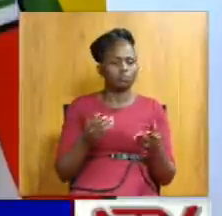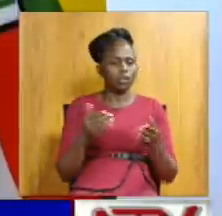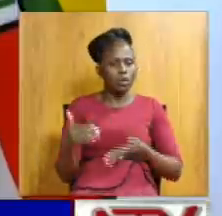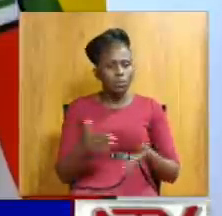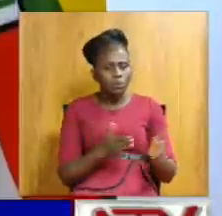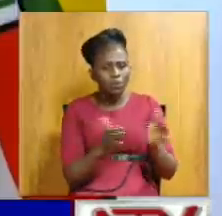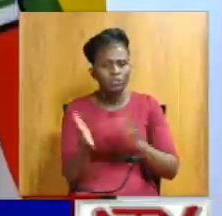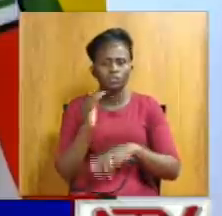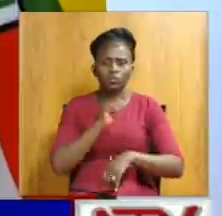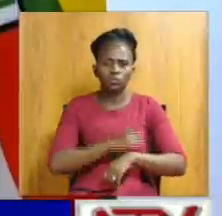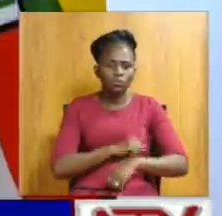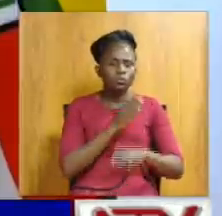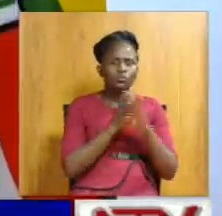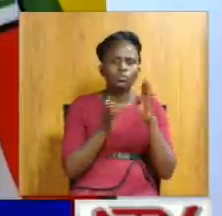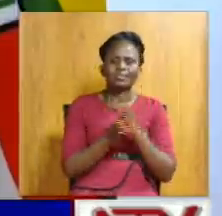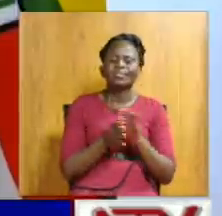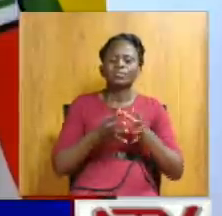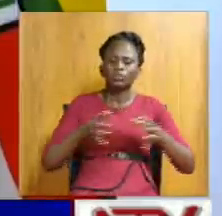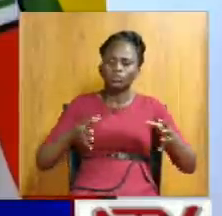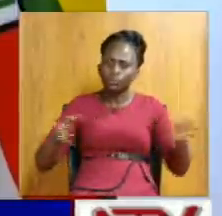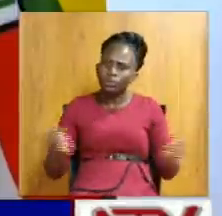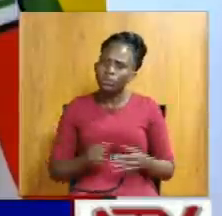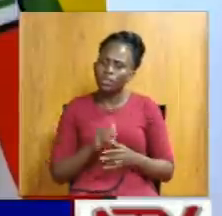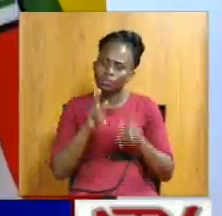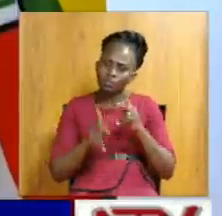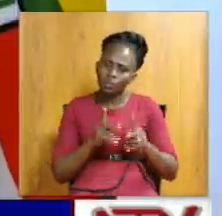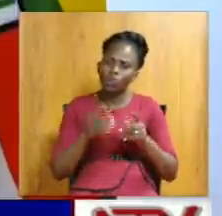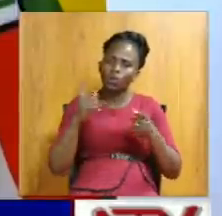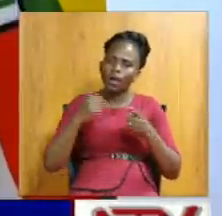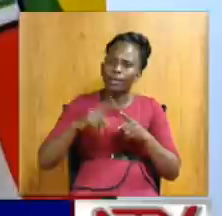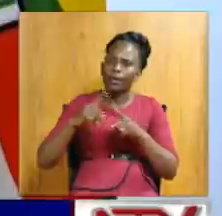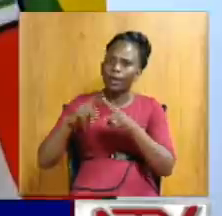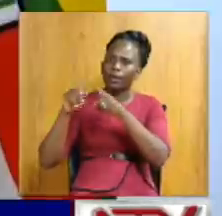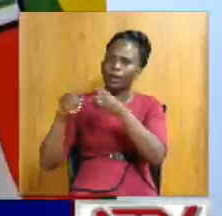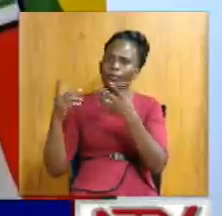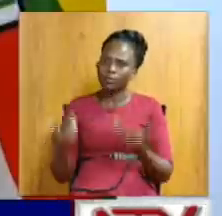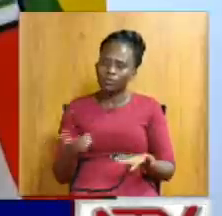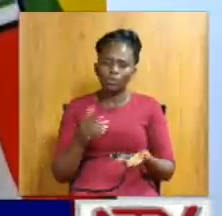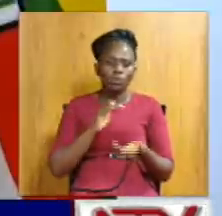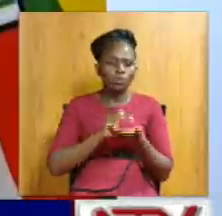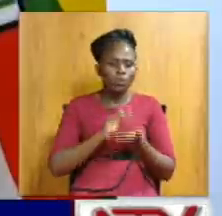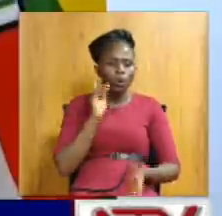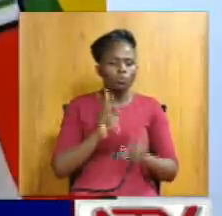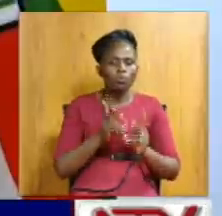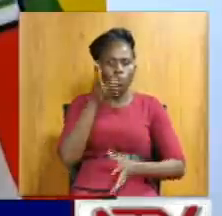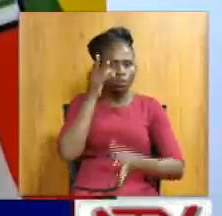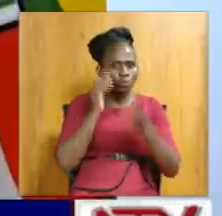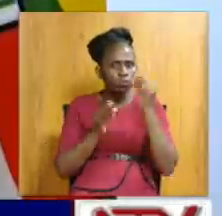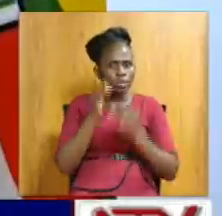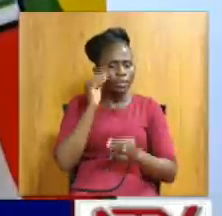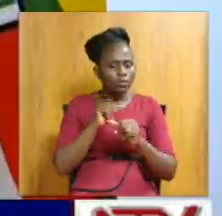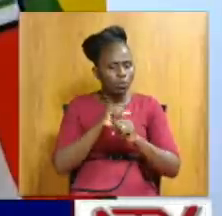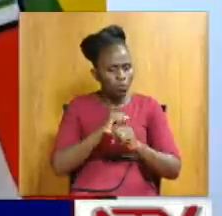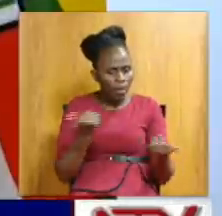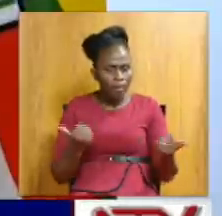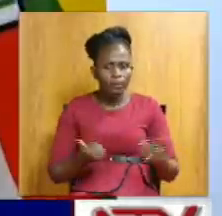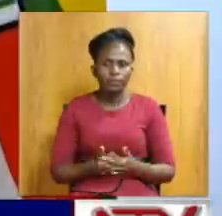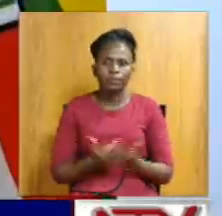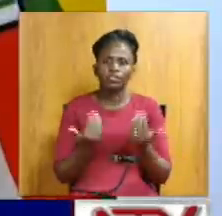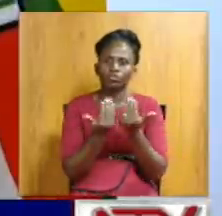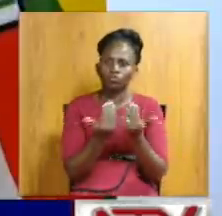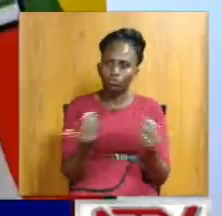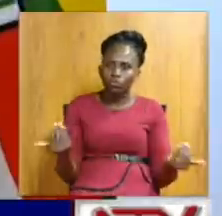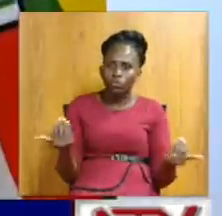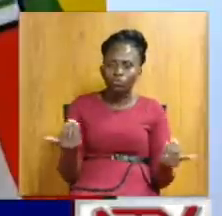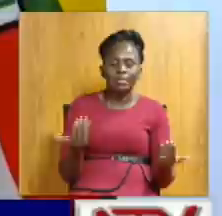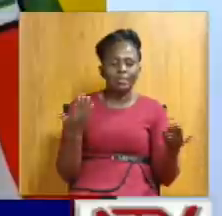expanded, the population has increased, more people are educated, the children